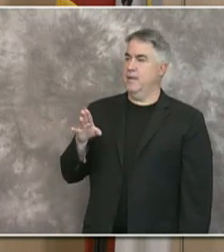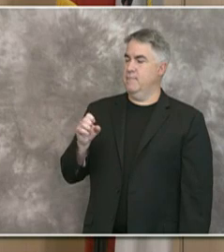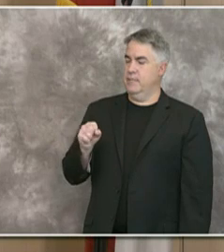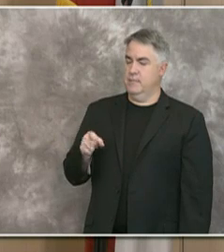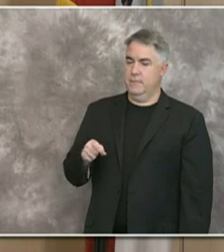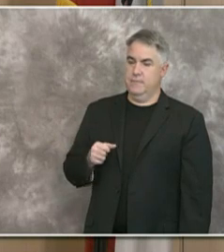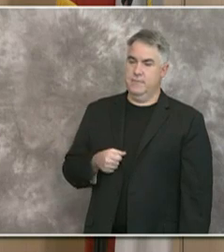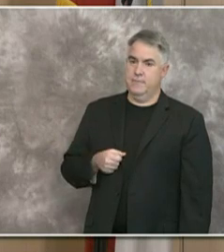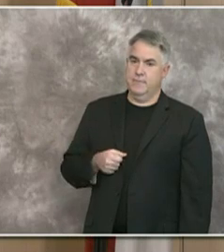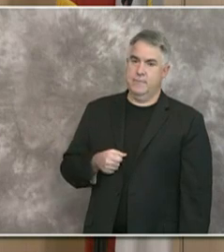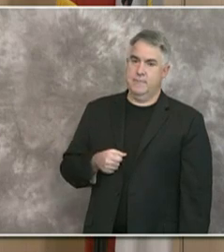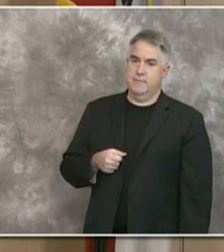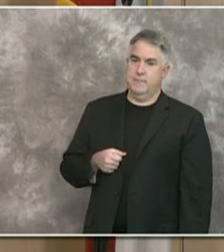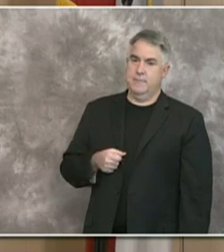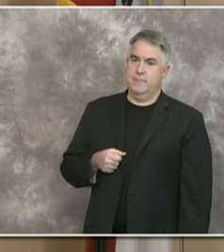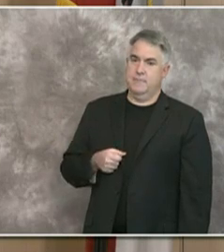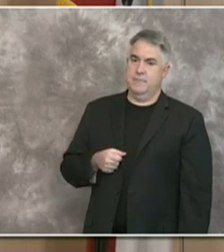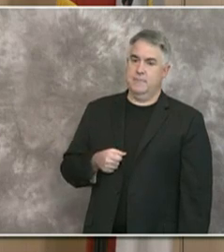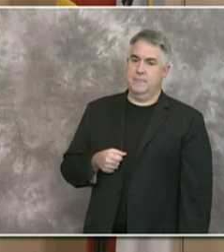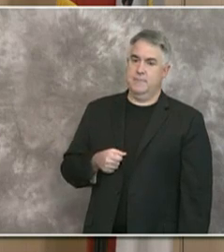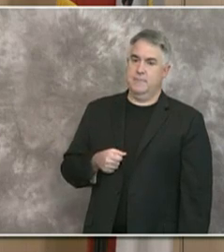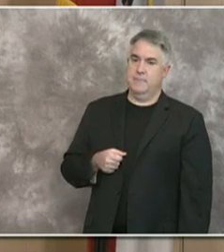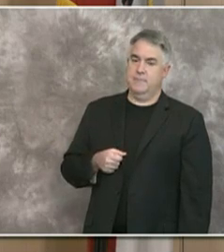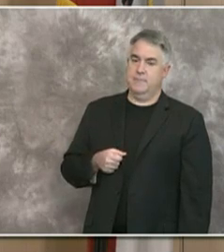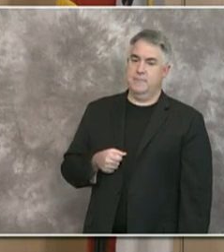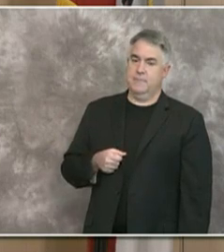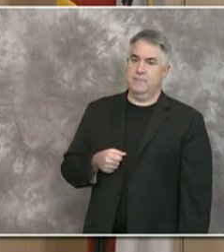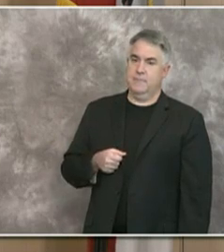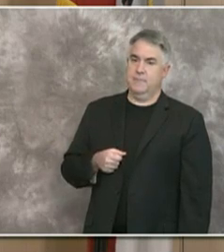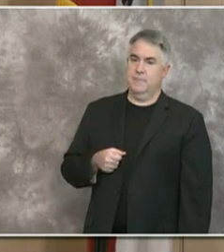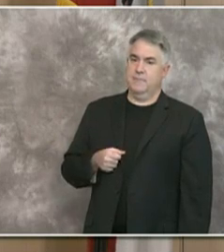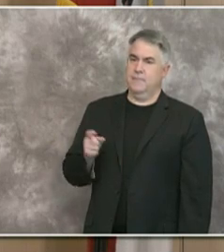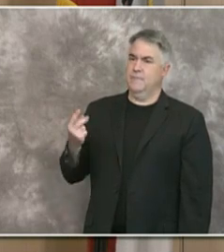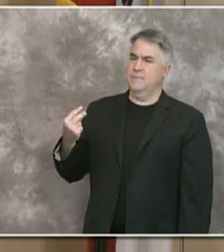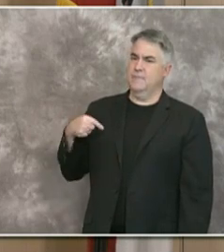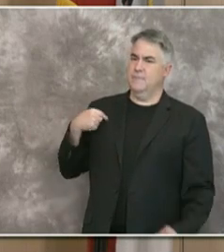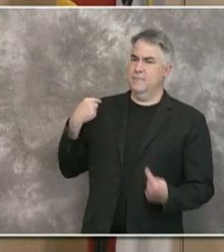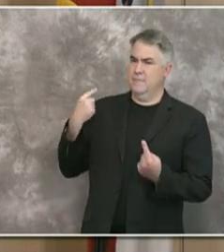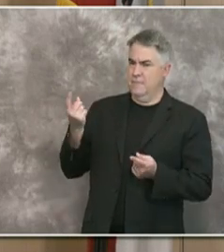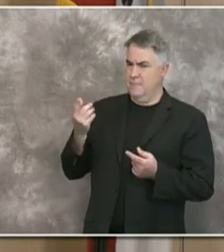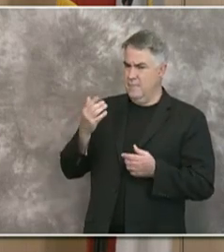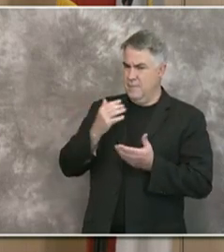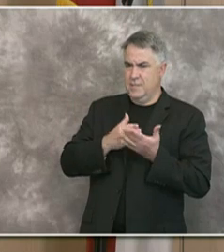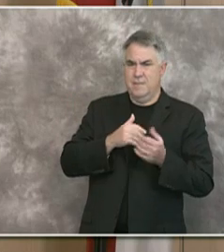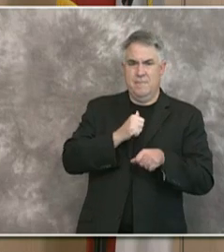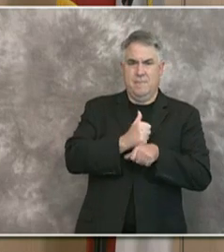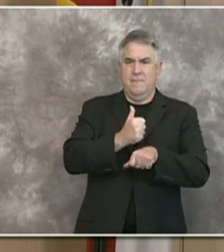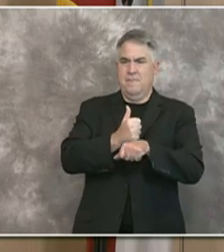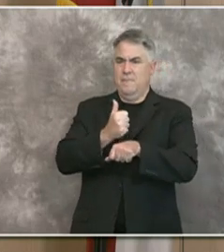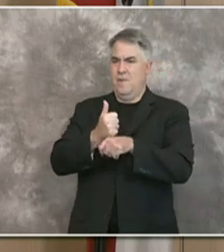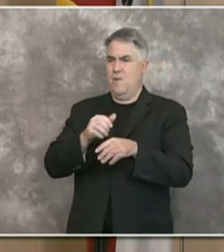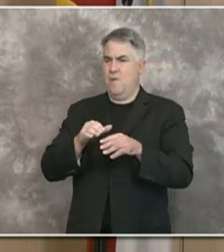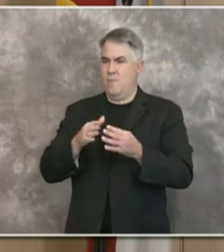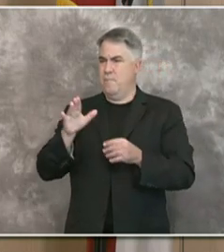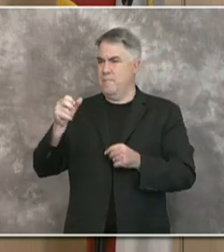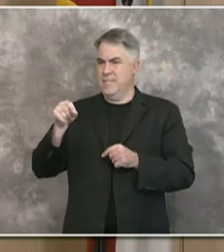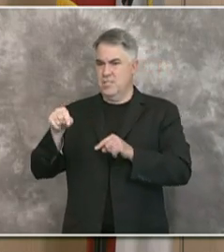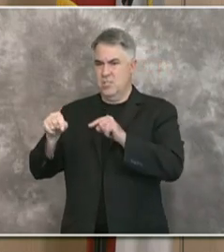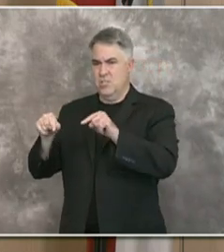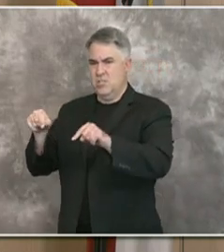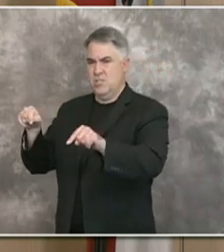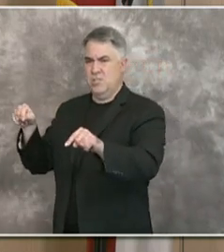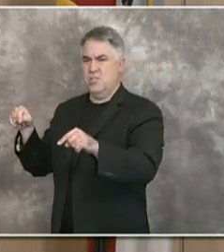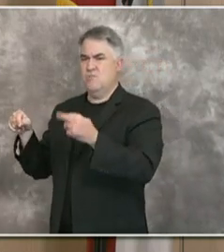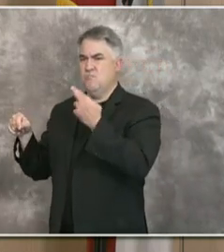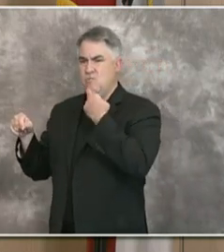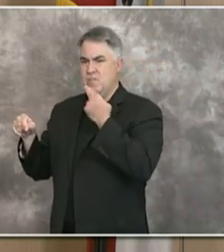overall reaction to the Memorial Day weekend with COVID-19 restrictions in place at beaches and restaurants. I know you guys obviously shut down that one business Friday.